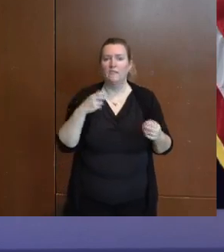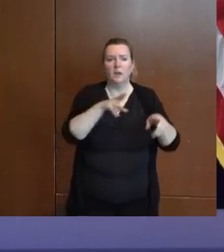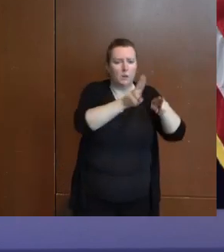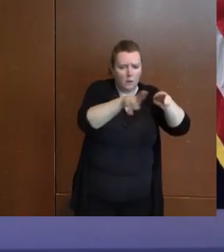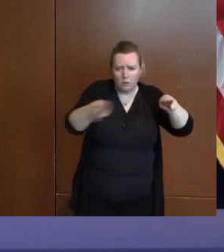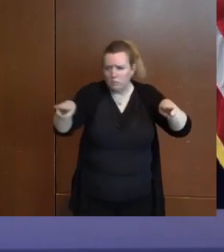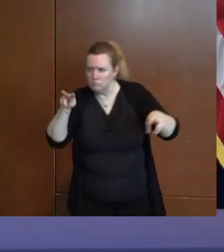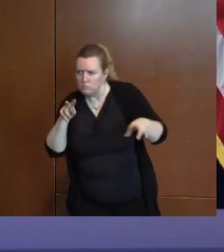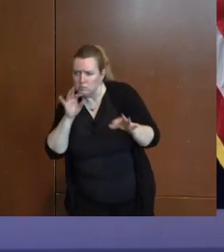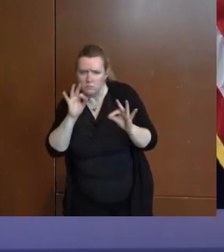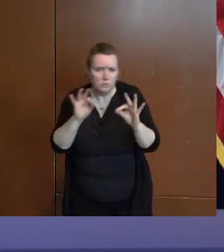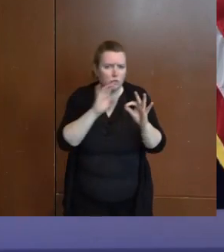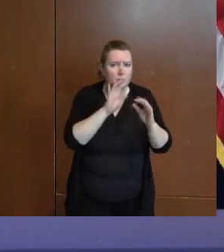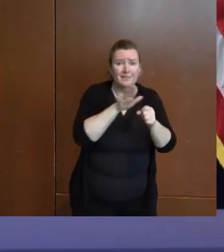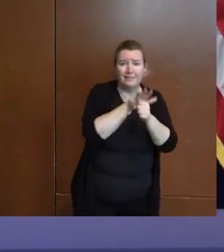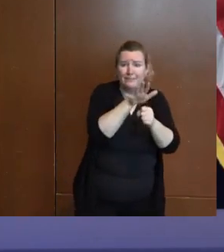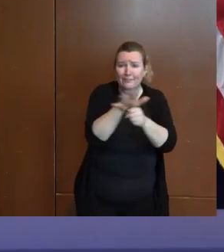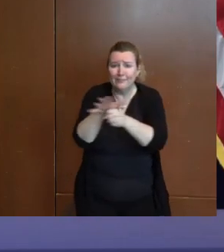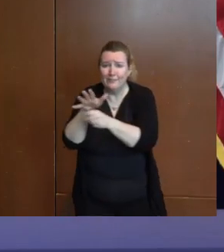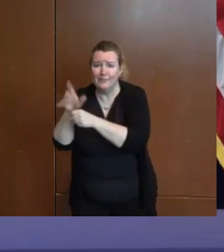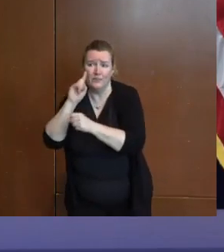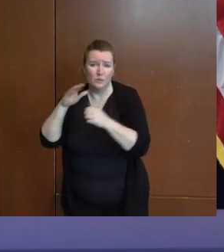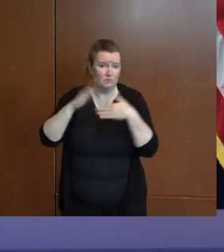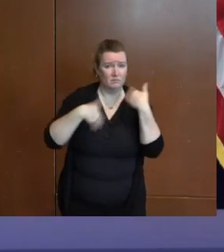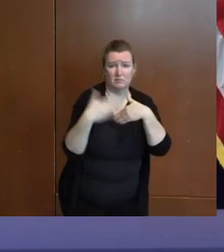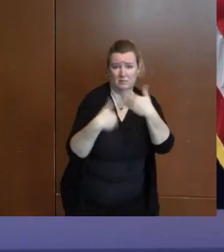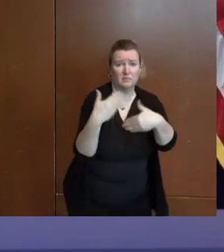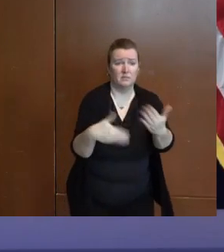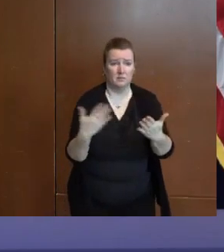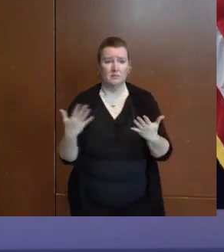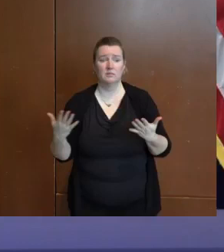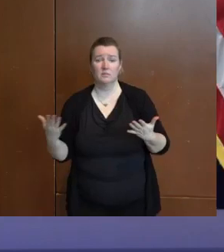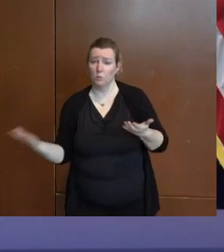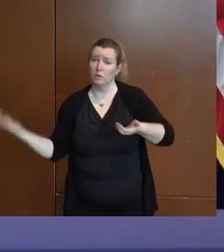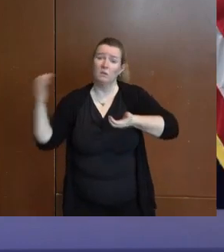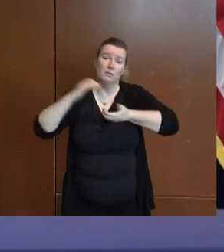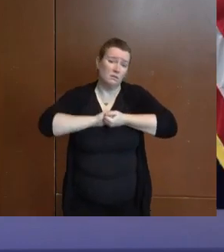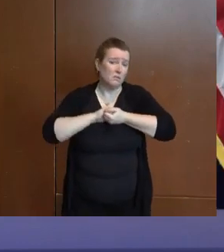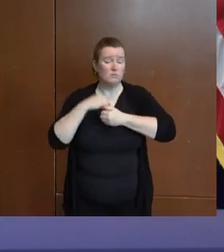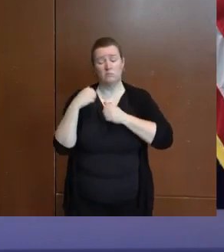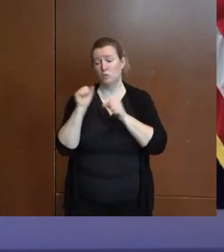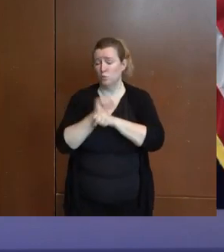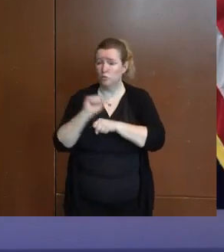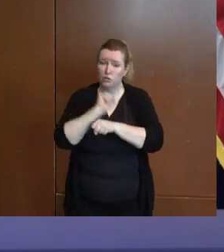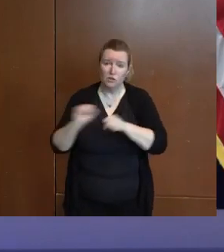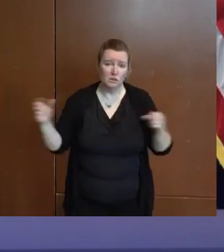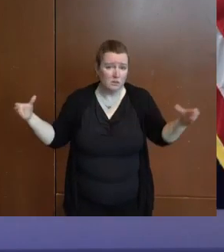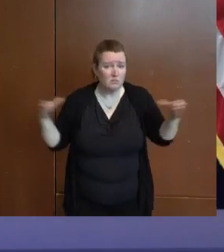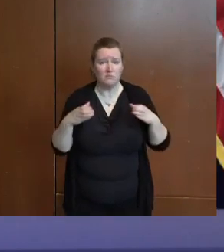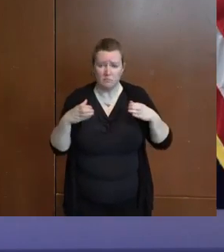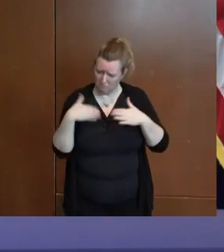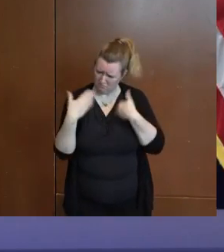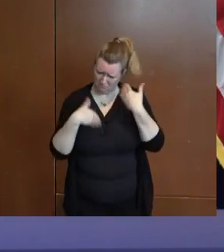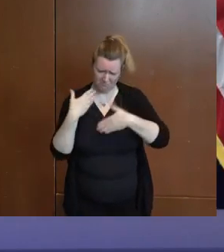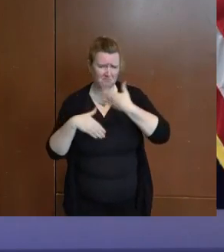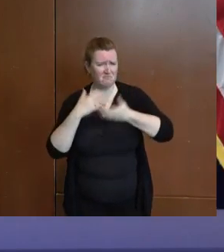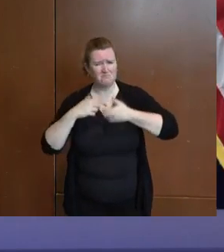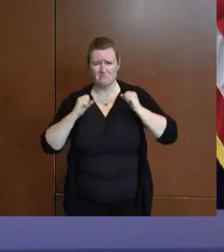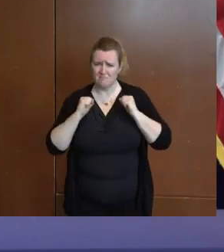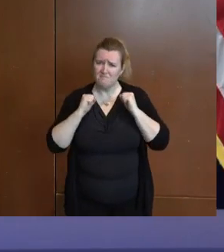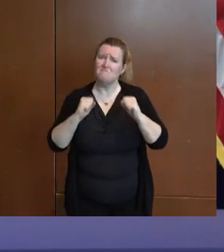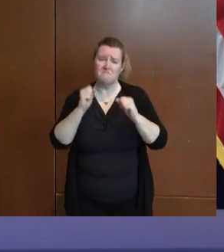begin slowly but surely together, never having turned on each other, as one extraordinary, diverse